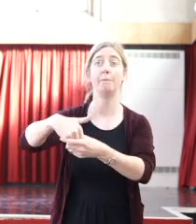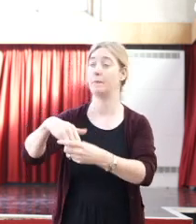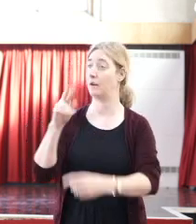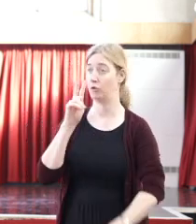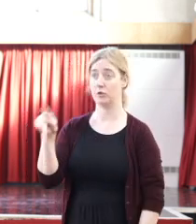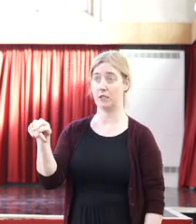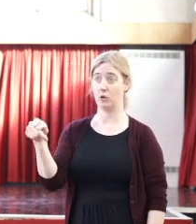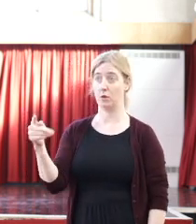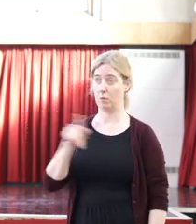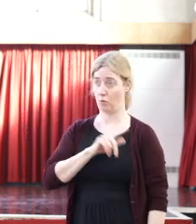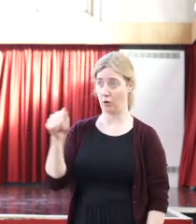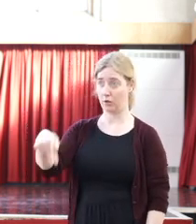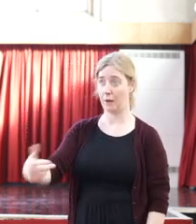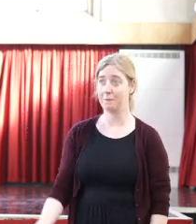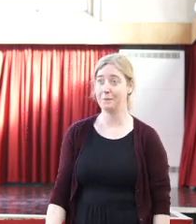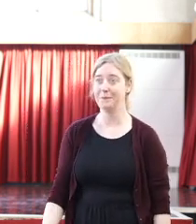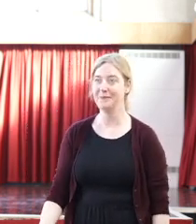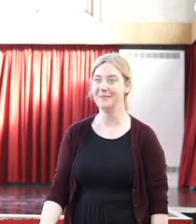that.